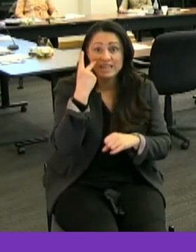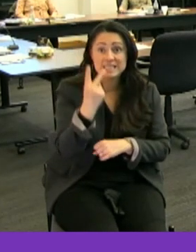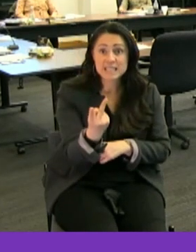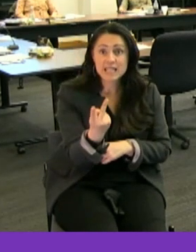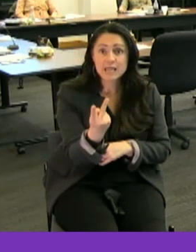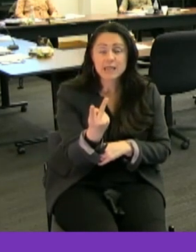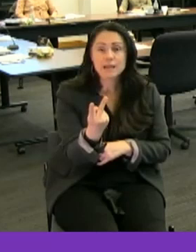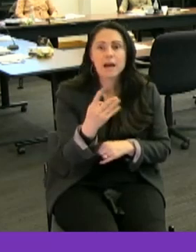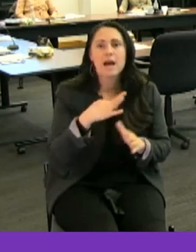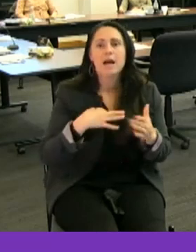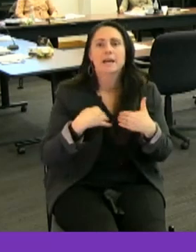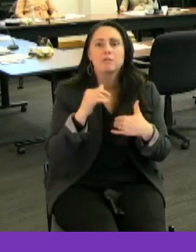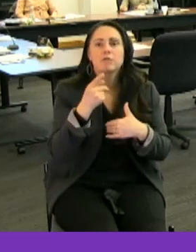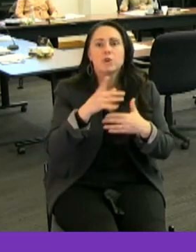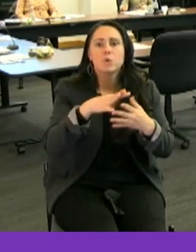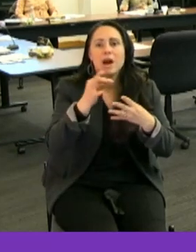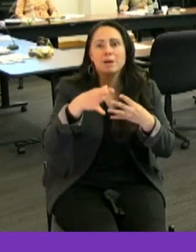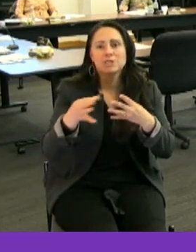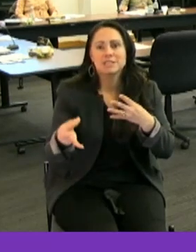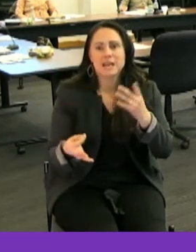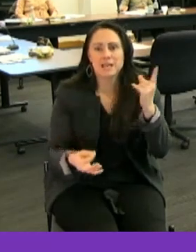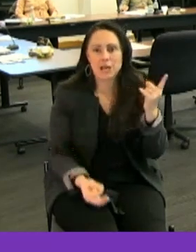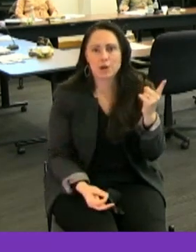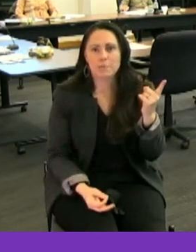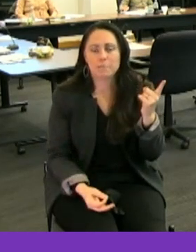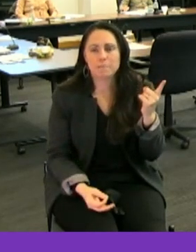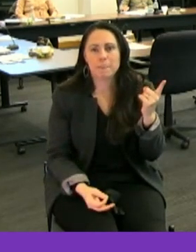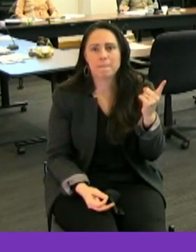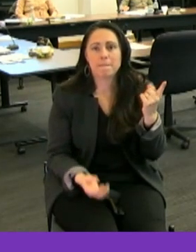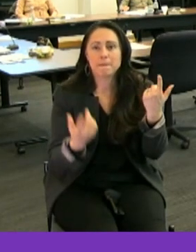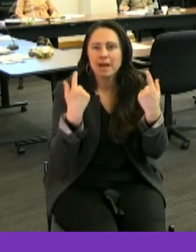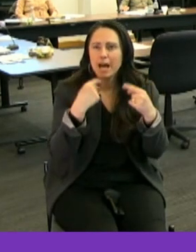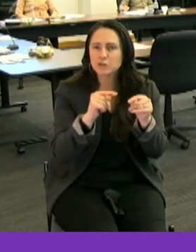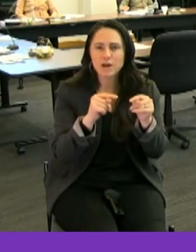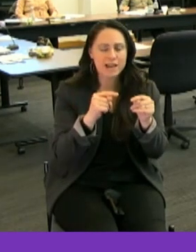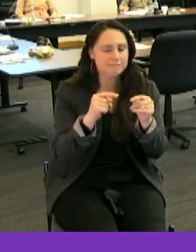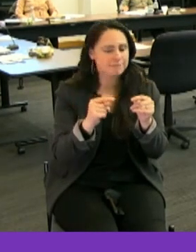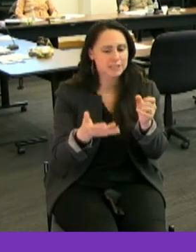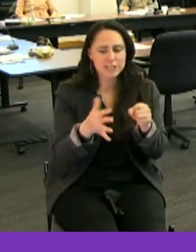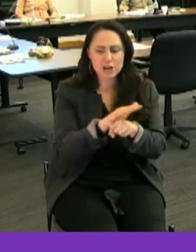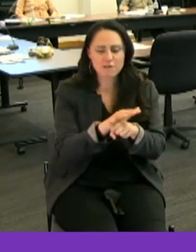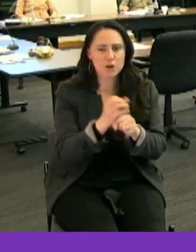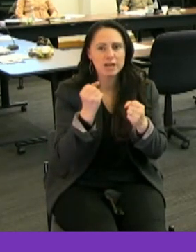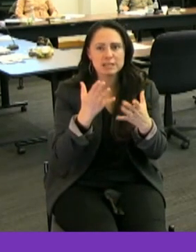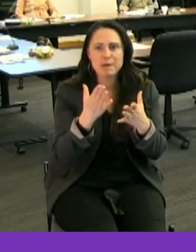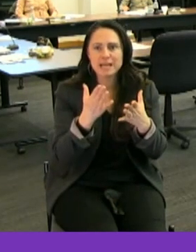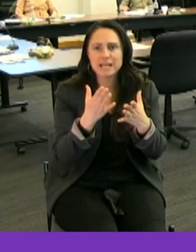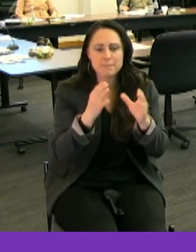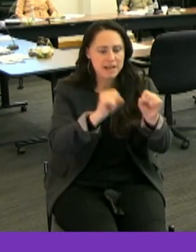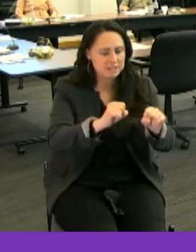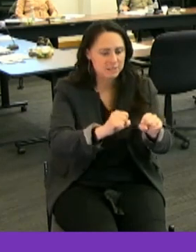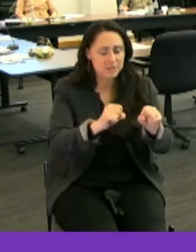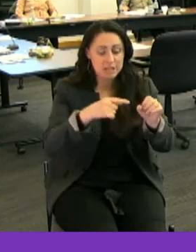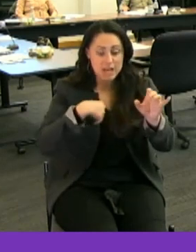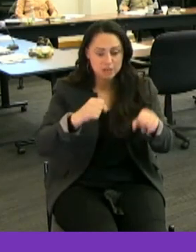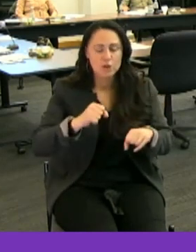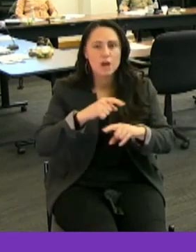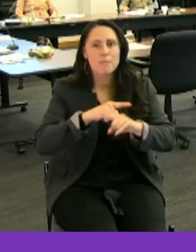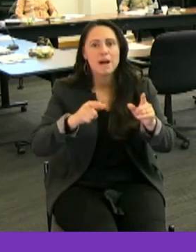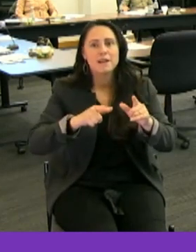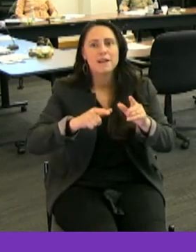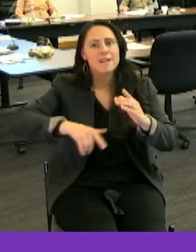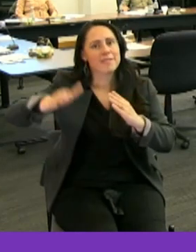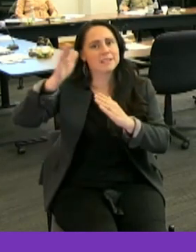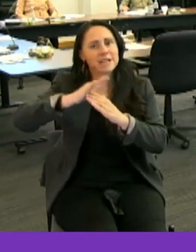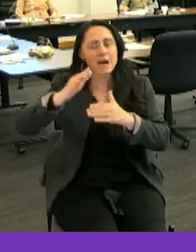see, I have a couple options on here. I tried to cover as many bases as I could, but the biggest 3